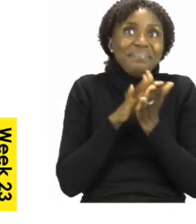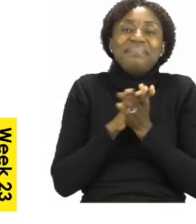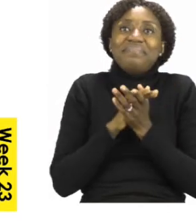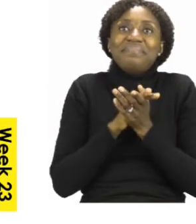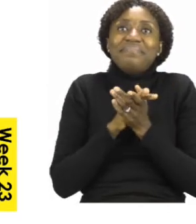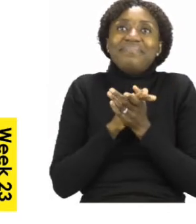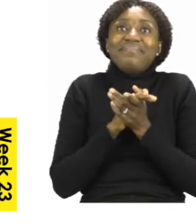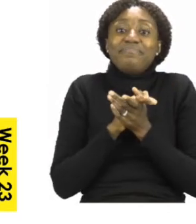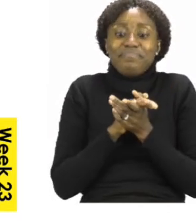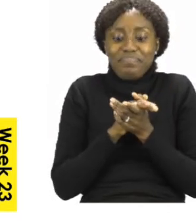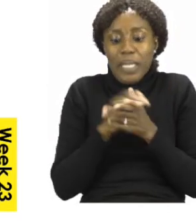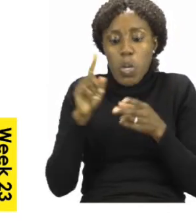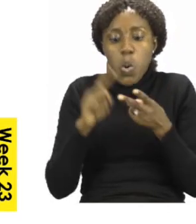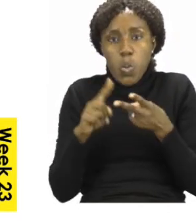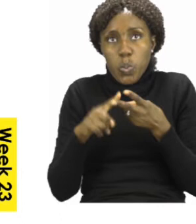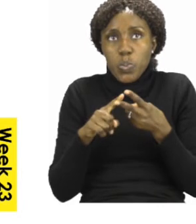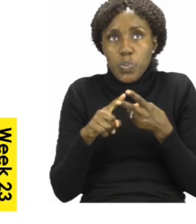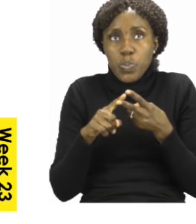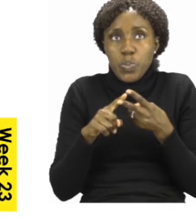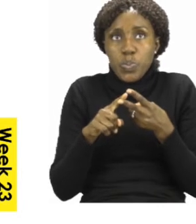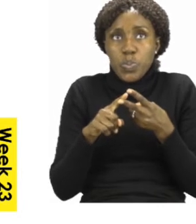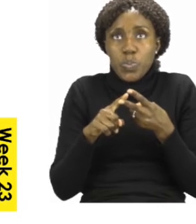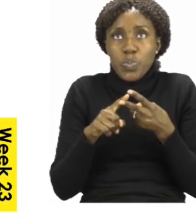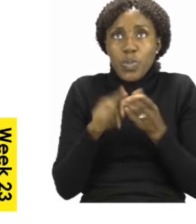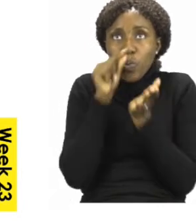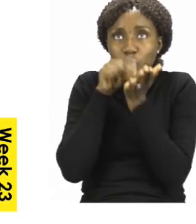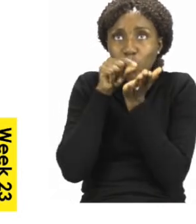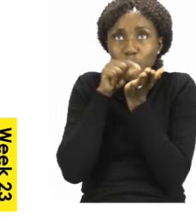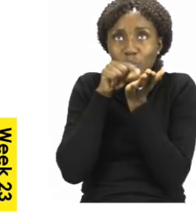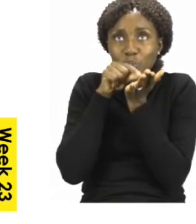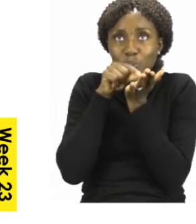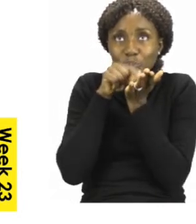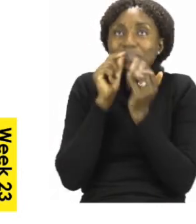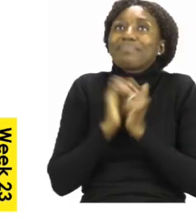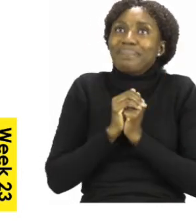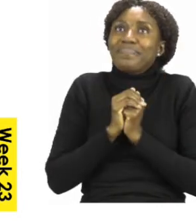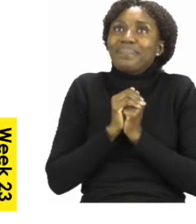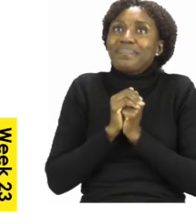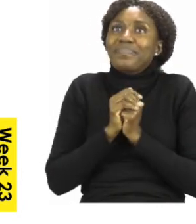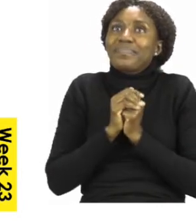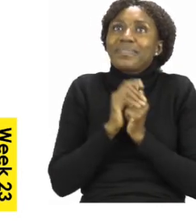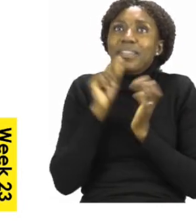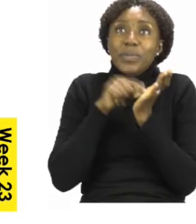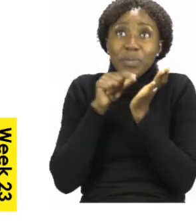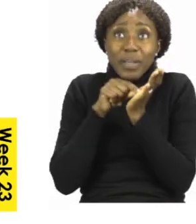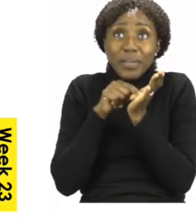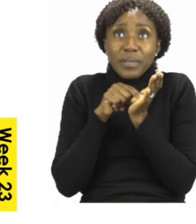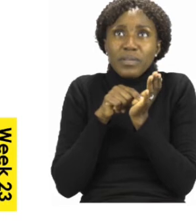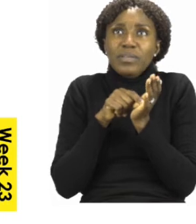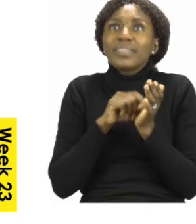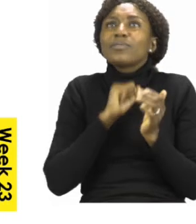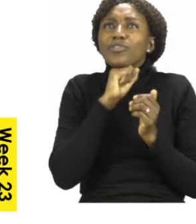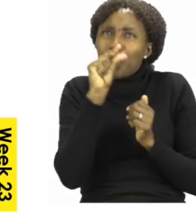Then, next to the cow, we have a chicken. Now, the chicken says bawk,